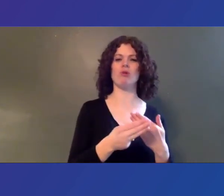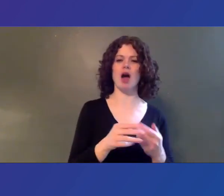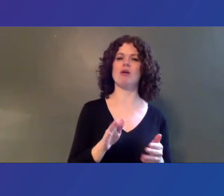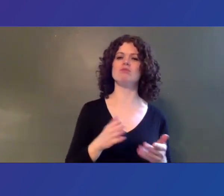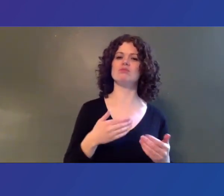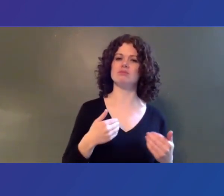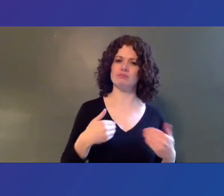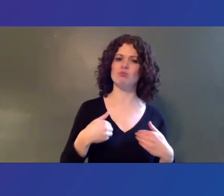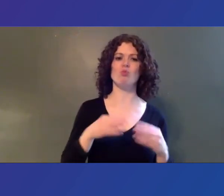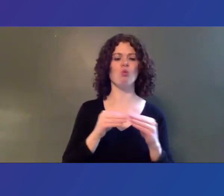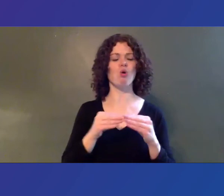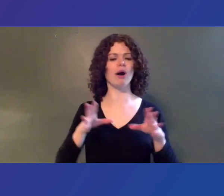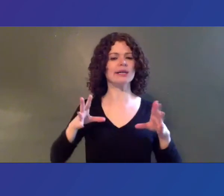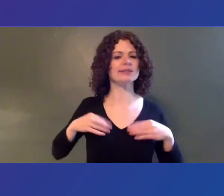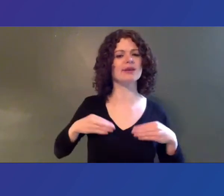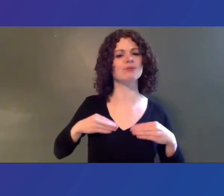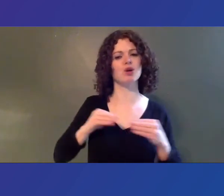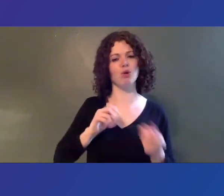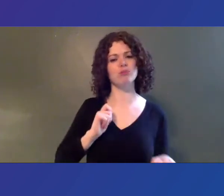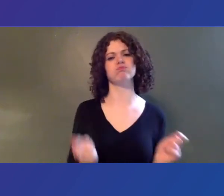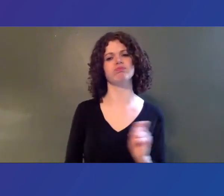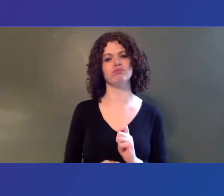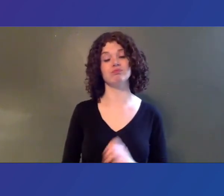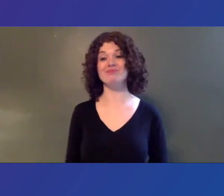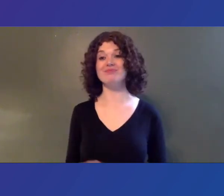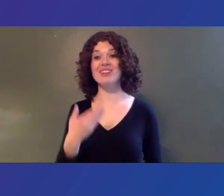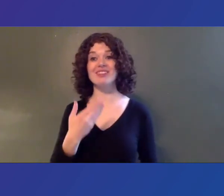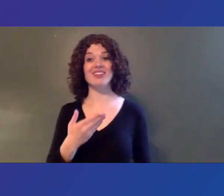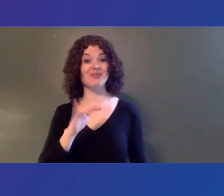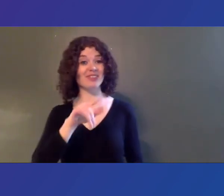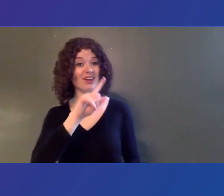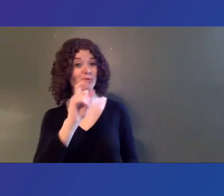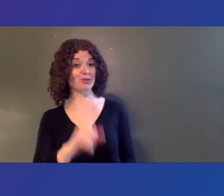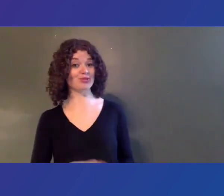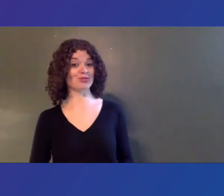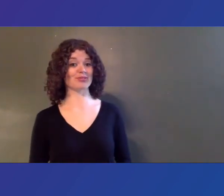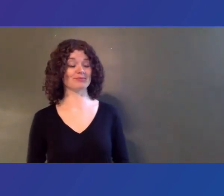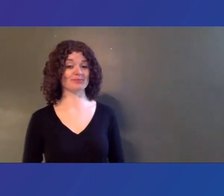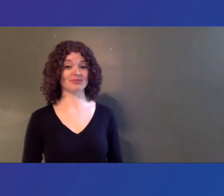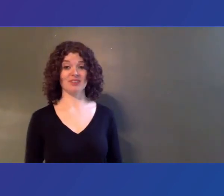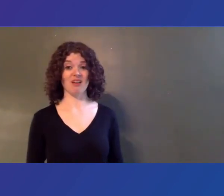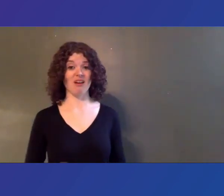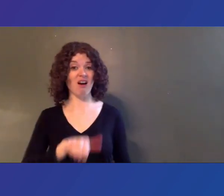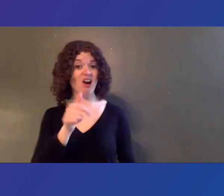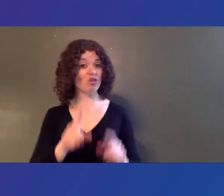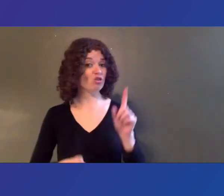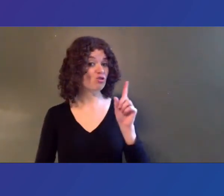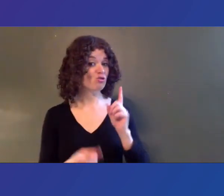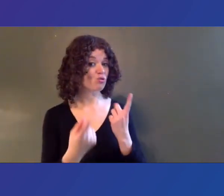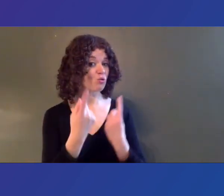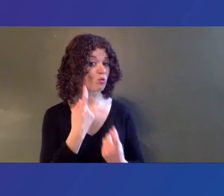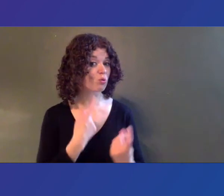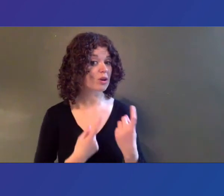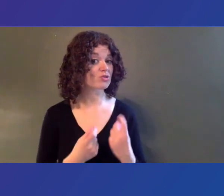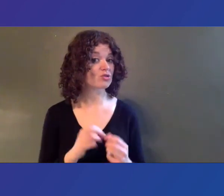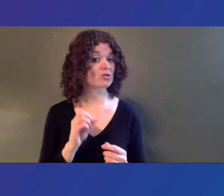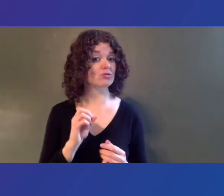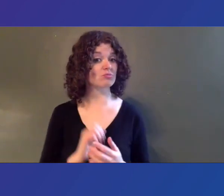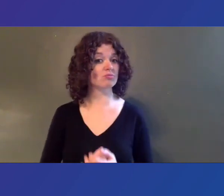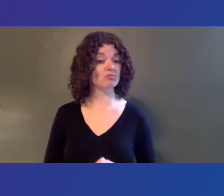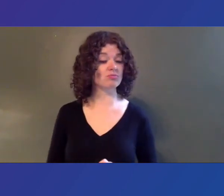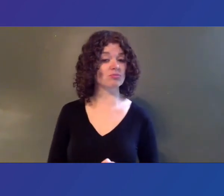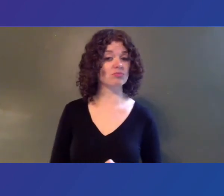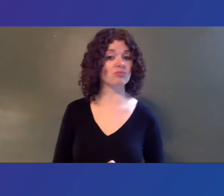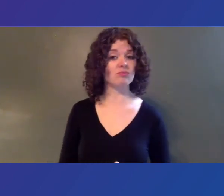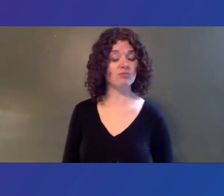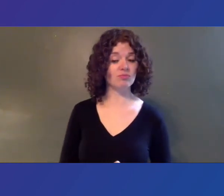that question. Great question. Yeah, any other question coming up, or anybody else wants to speak to that? Yeah,